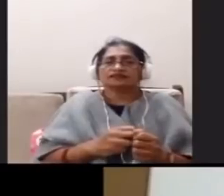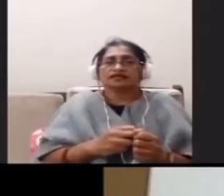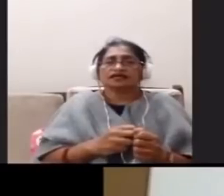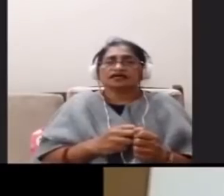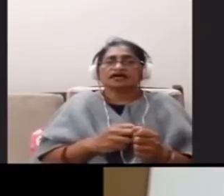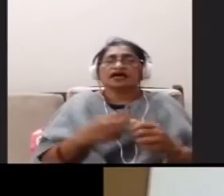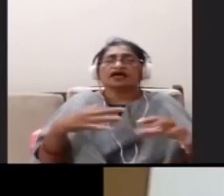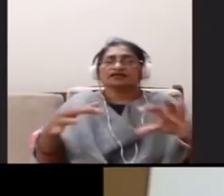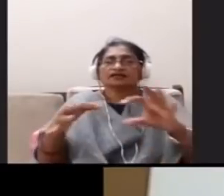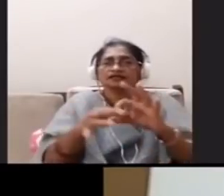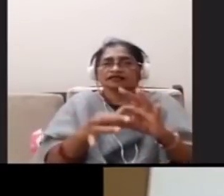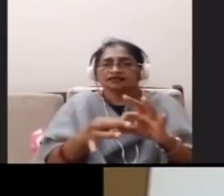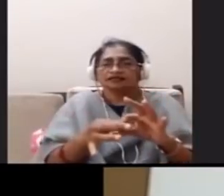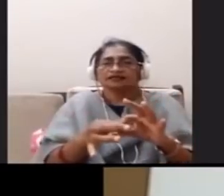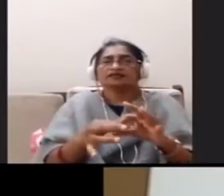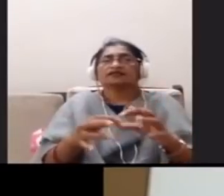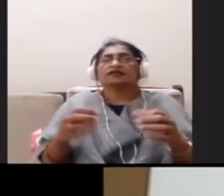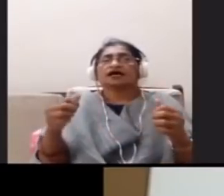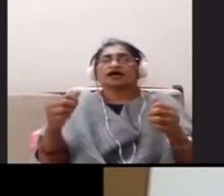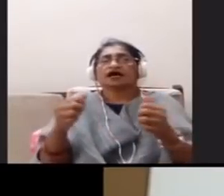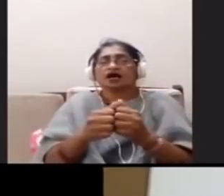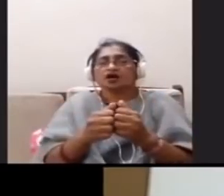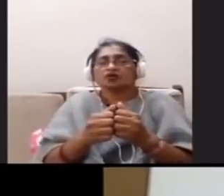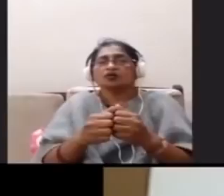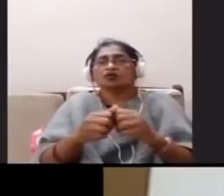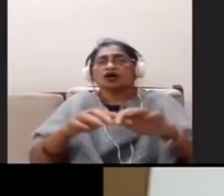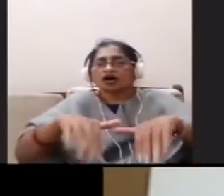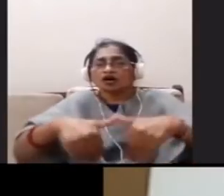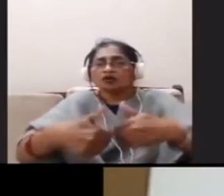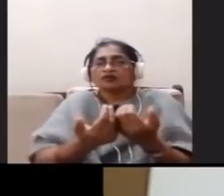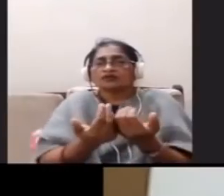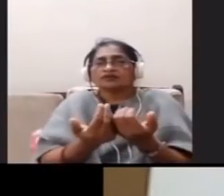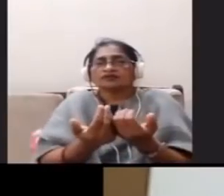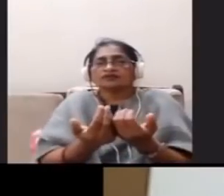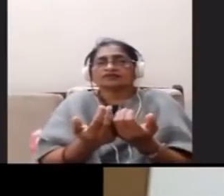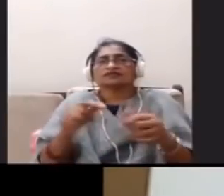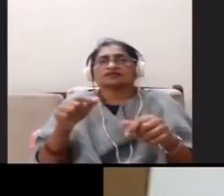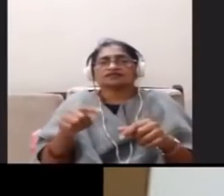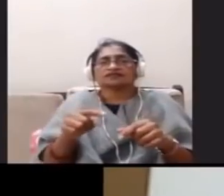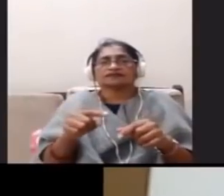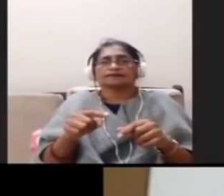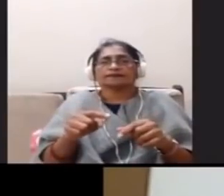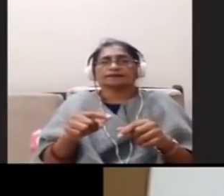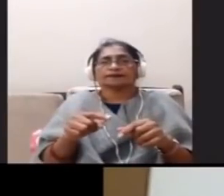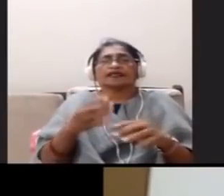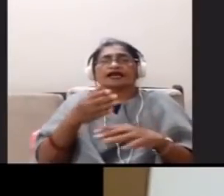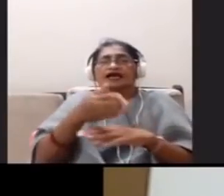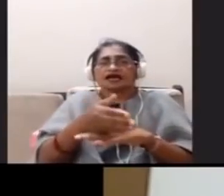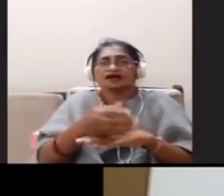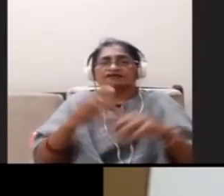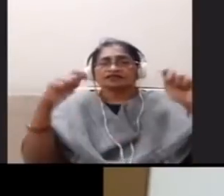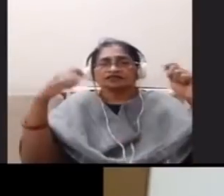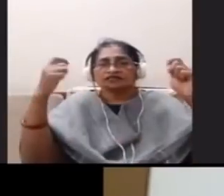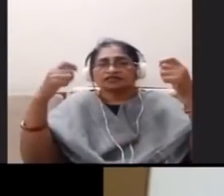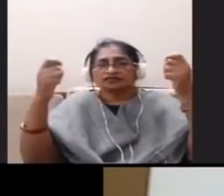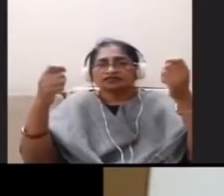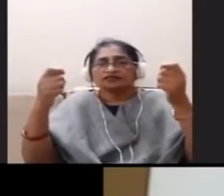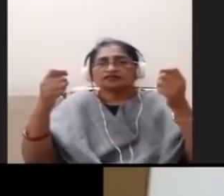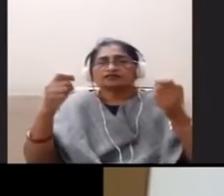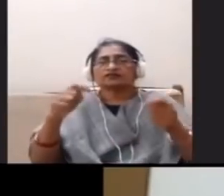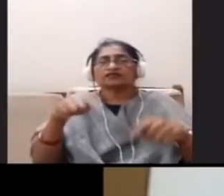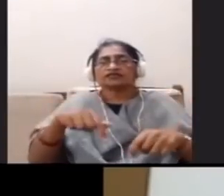connects people with resources, and helps fight discrimination. After a successful career with India's